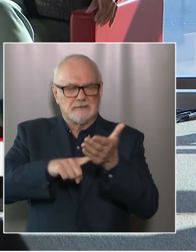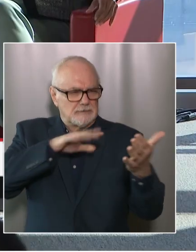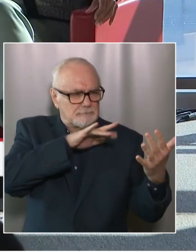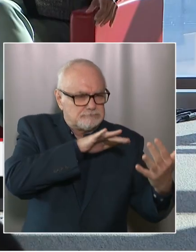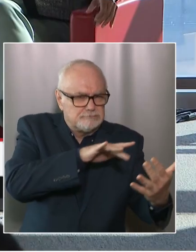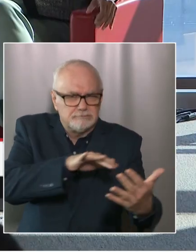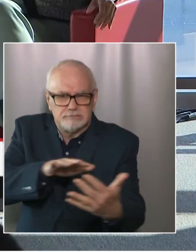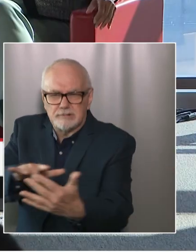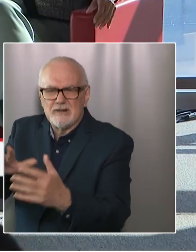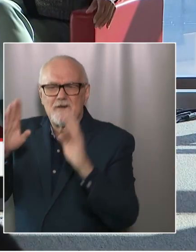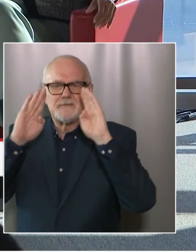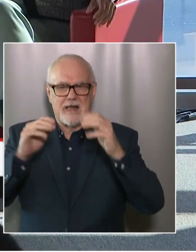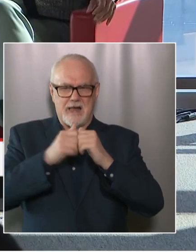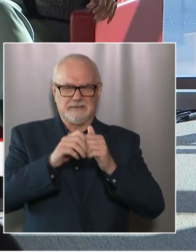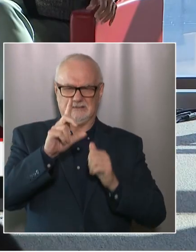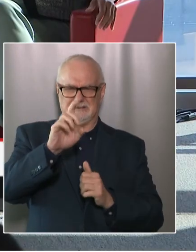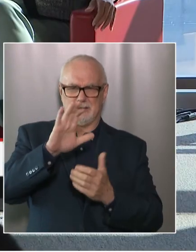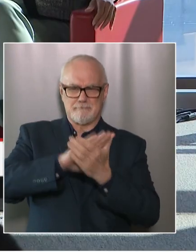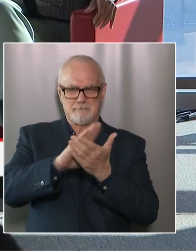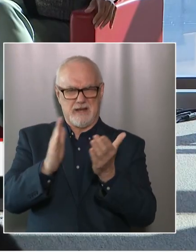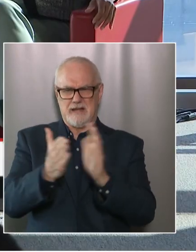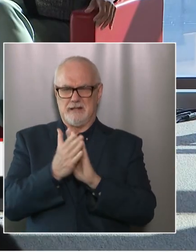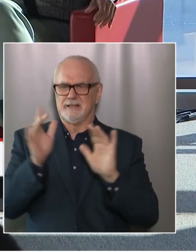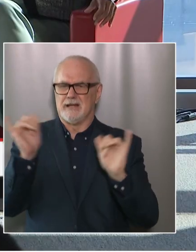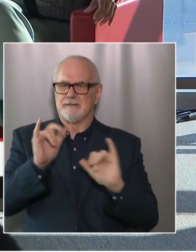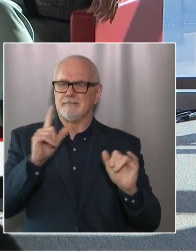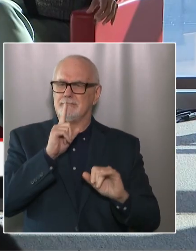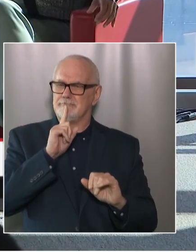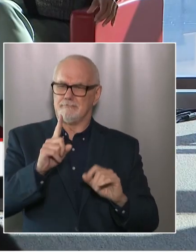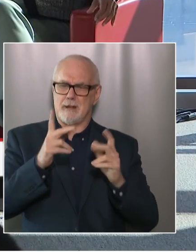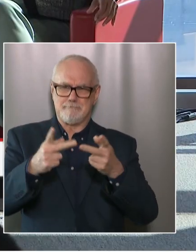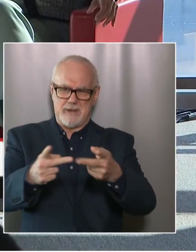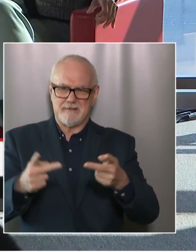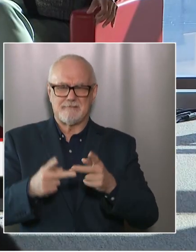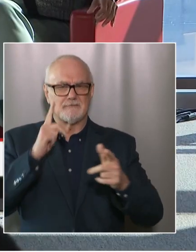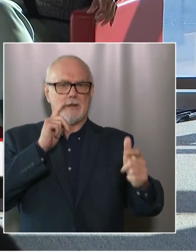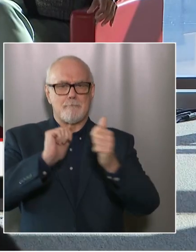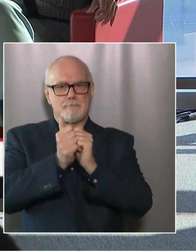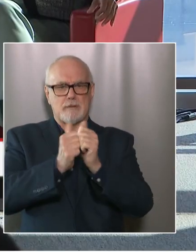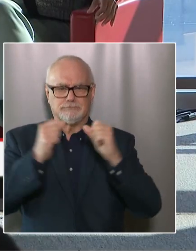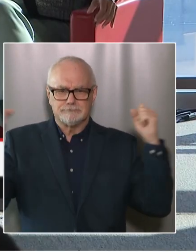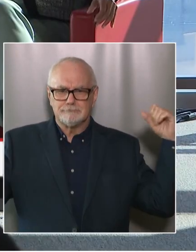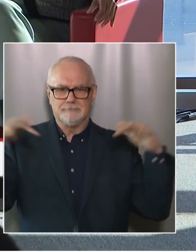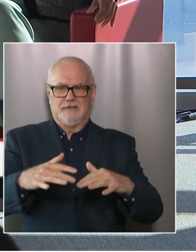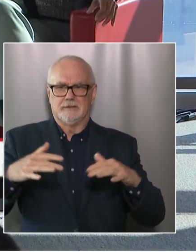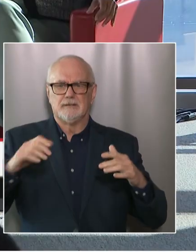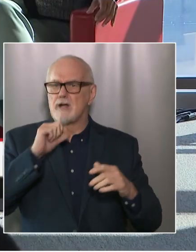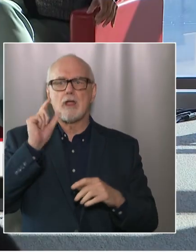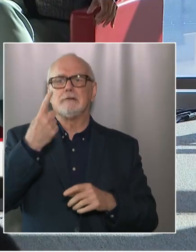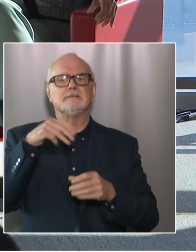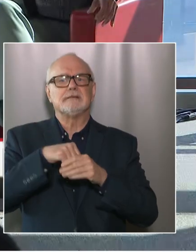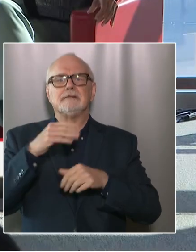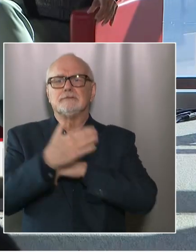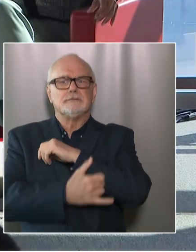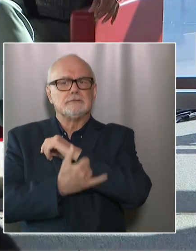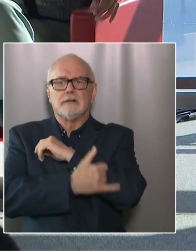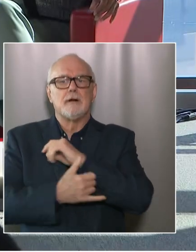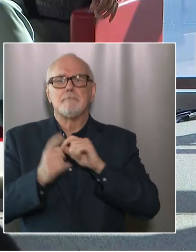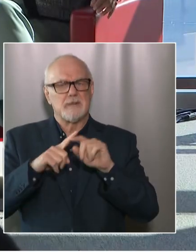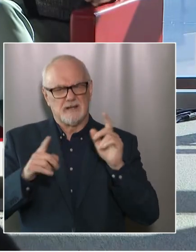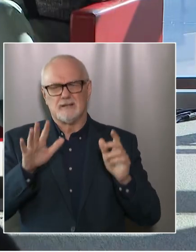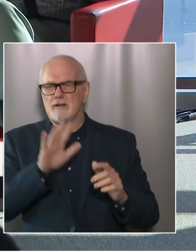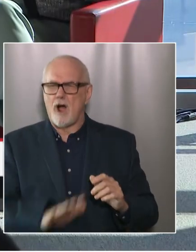capital, not only of the United States, but of the world. And I think that all of those monikers, you have earned that, whether it